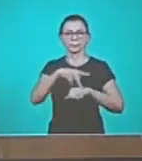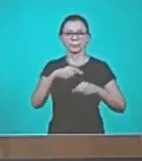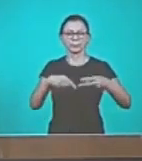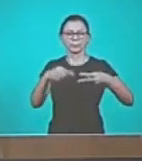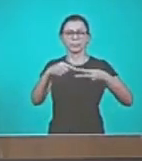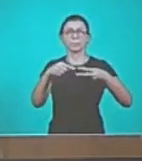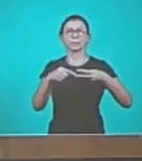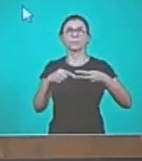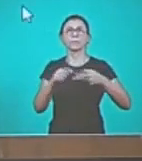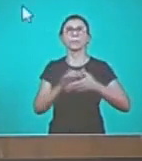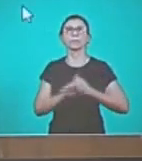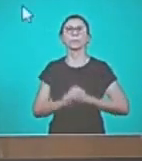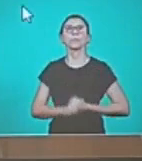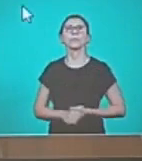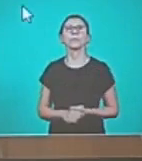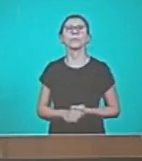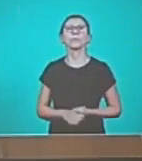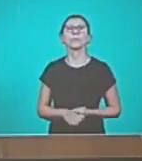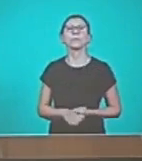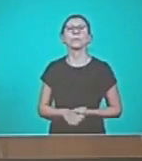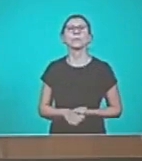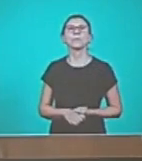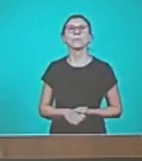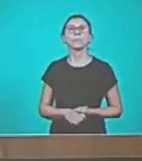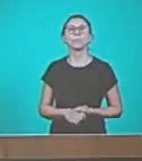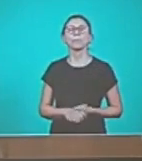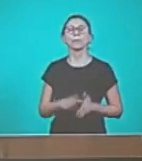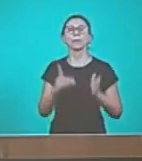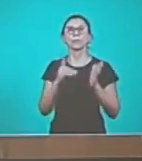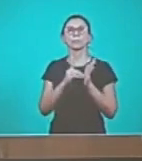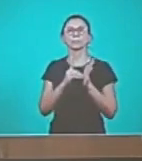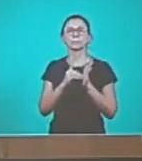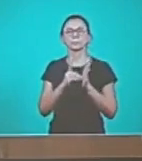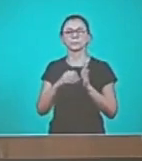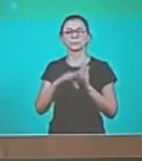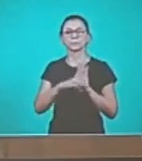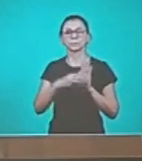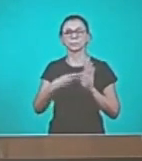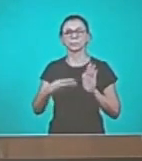You're Urim and Tumim. Deuteronomy.